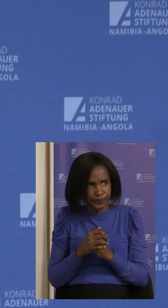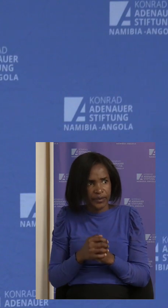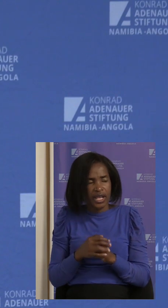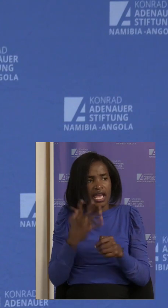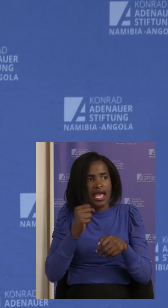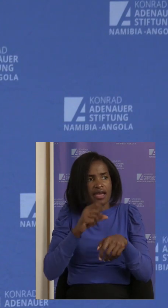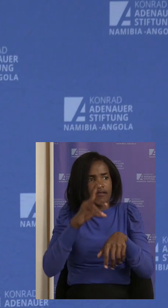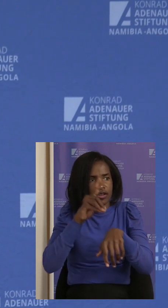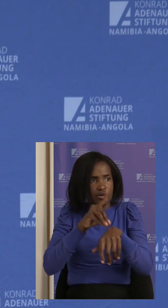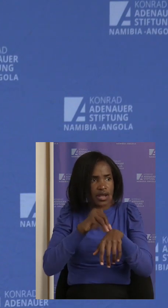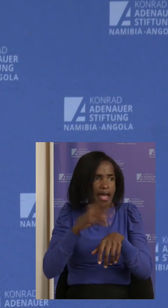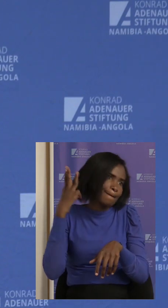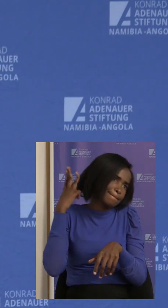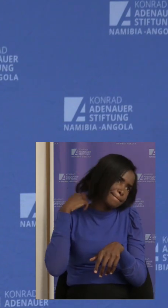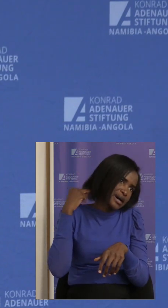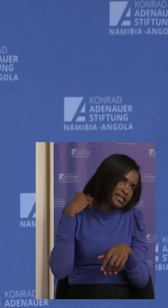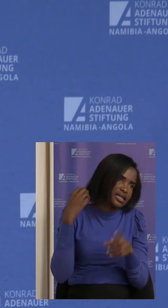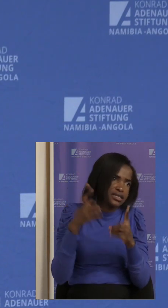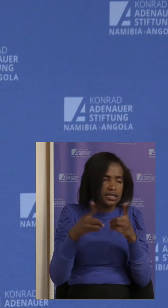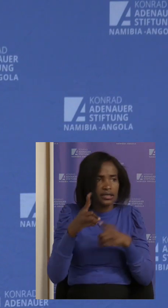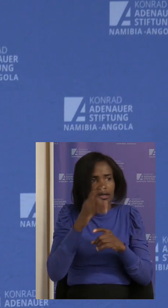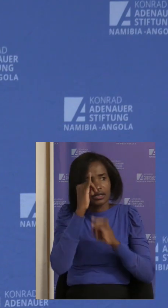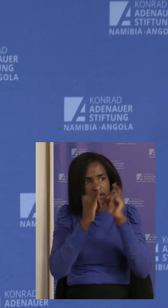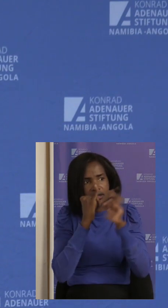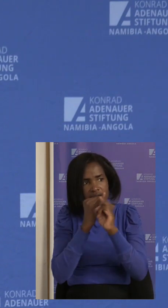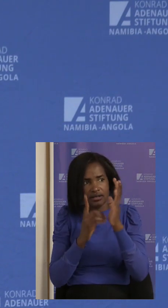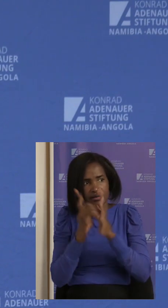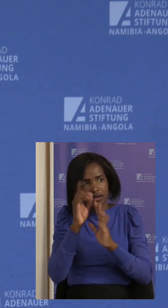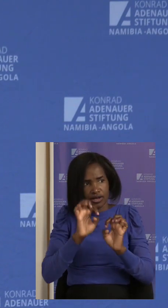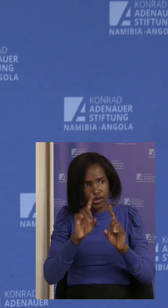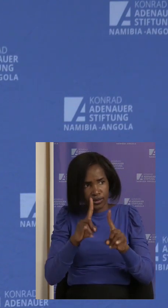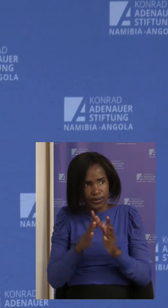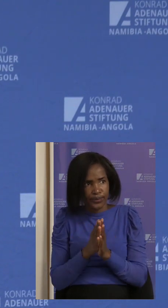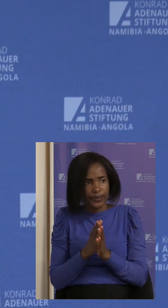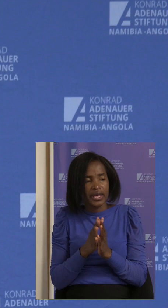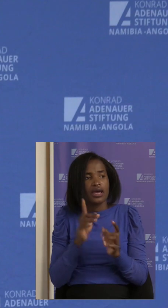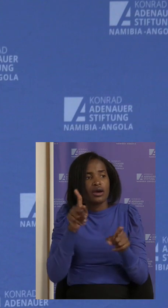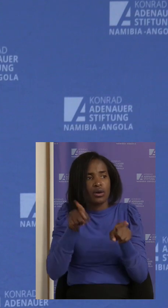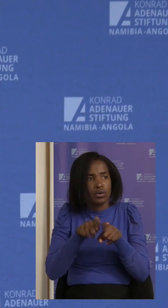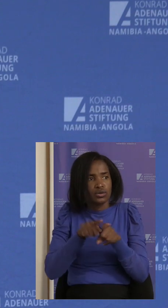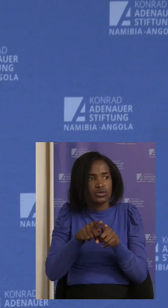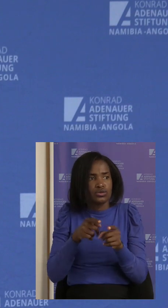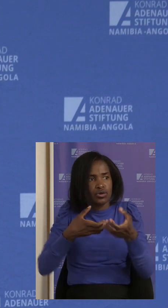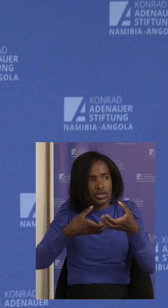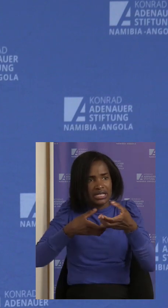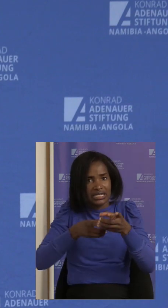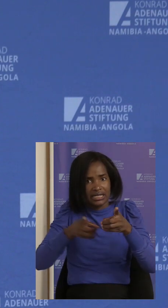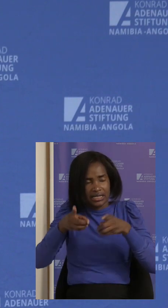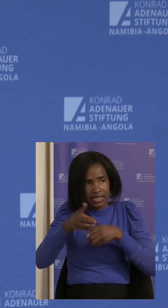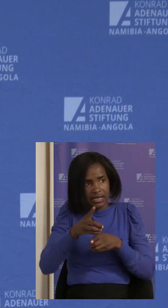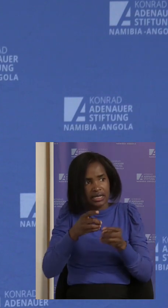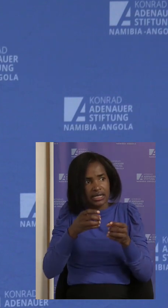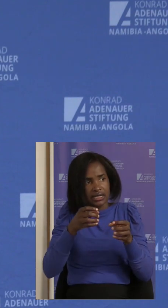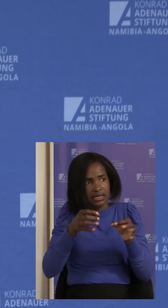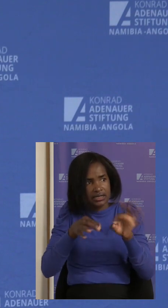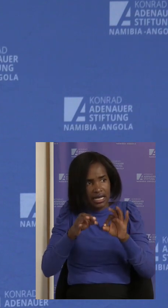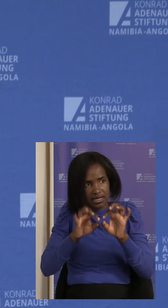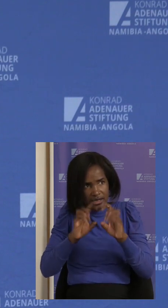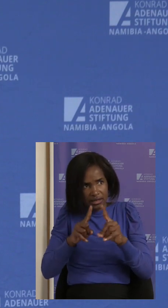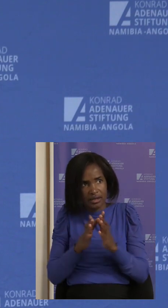doctorate and master's degree in international development and education, as well as a bachelor in science education. As a